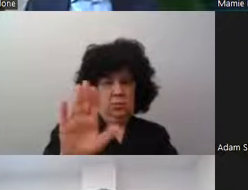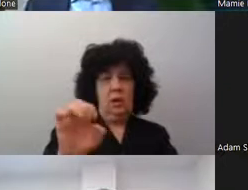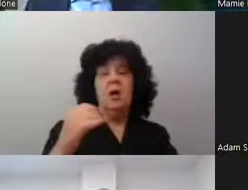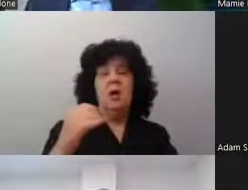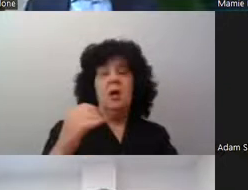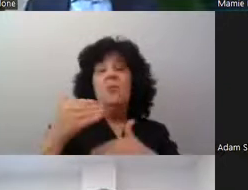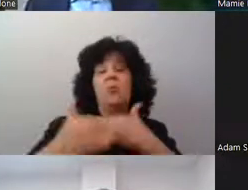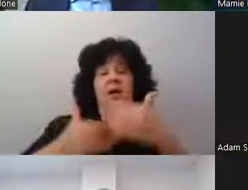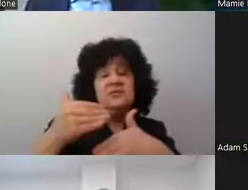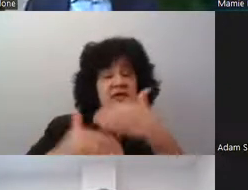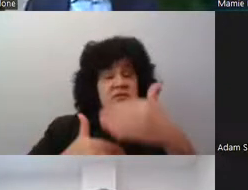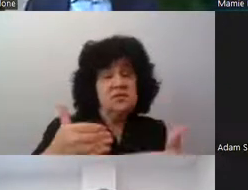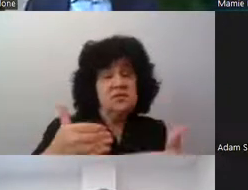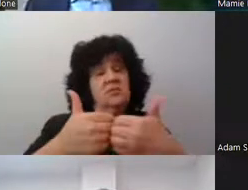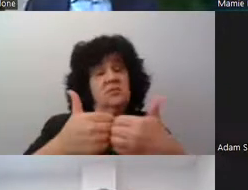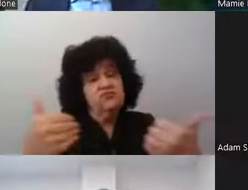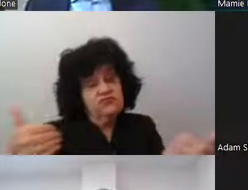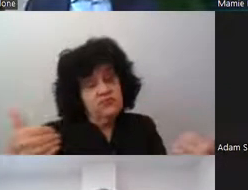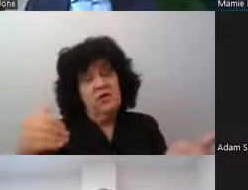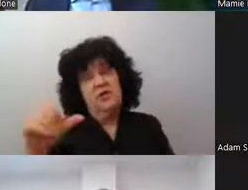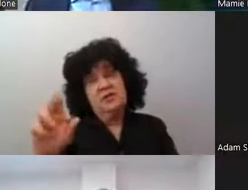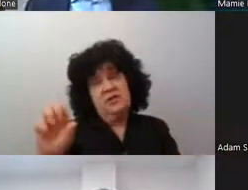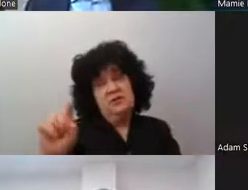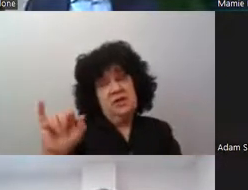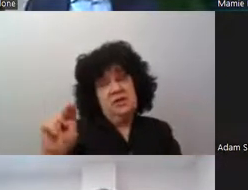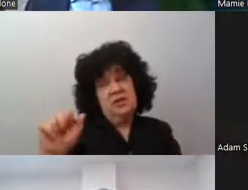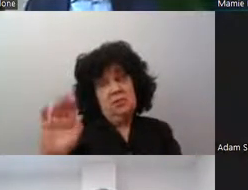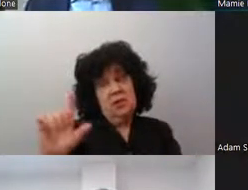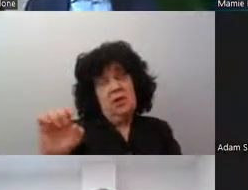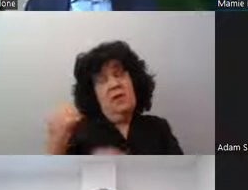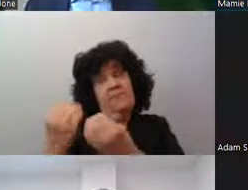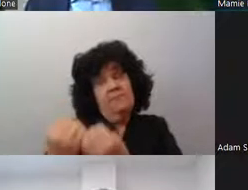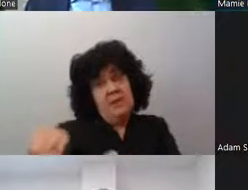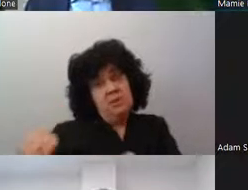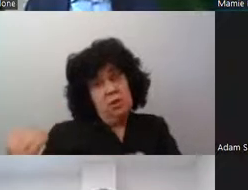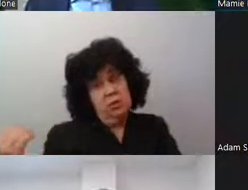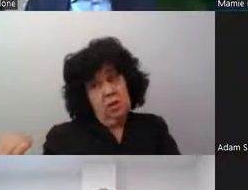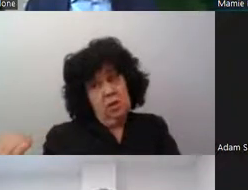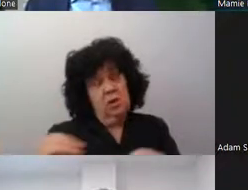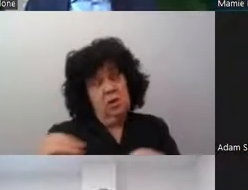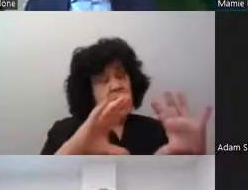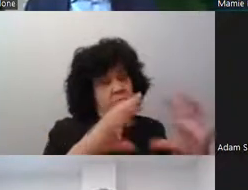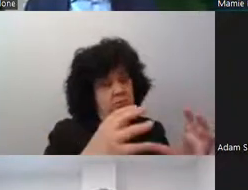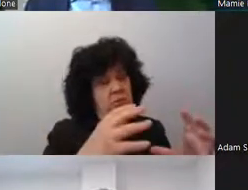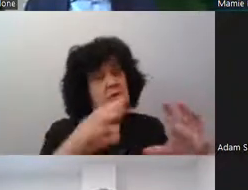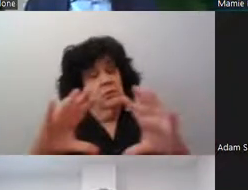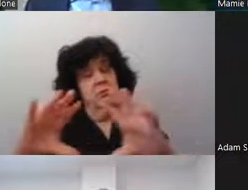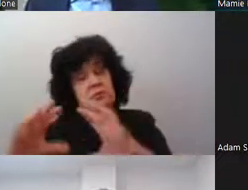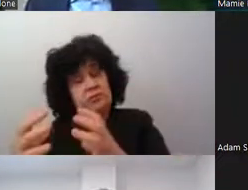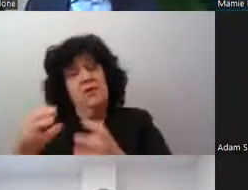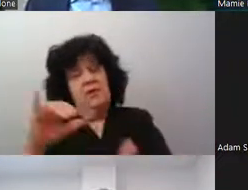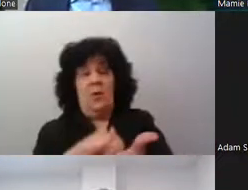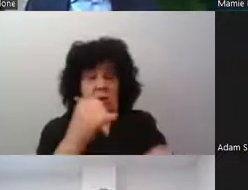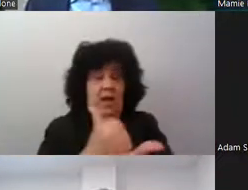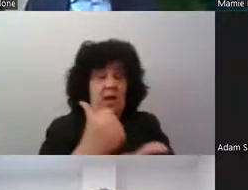So maybe I might be missing some category, but that would also be helpful too. I know the